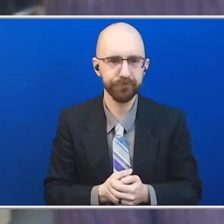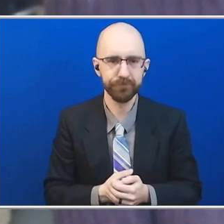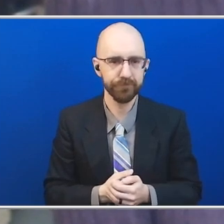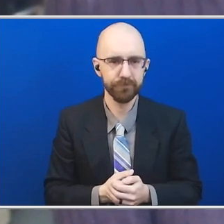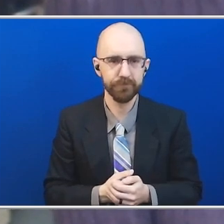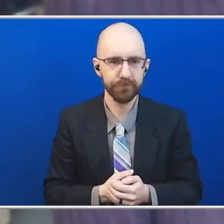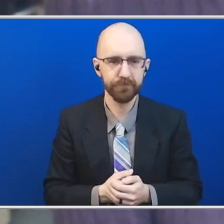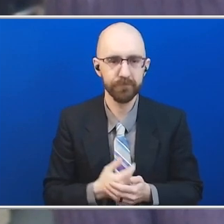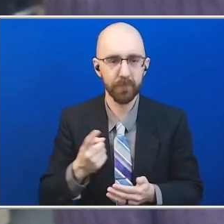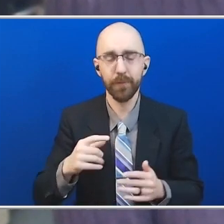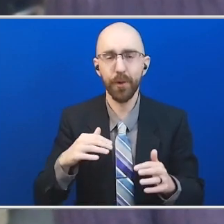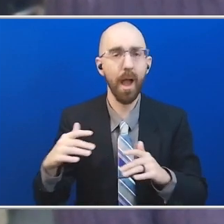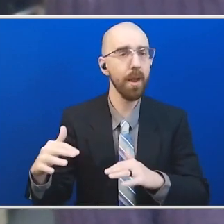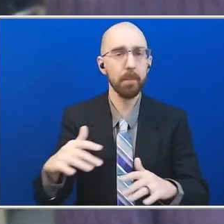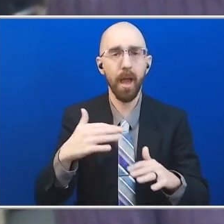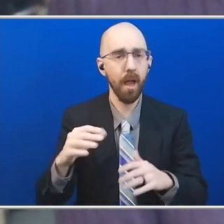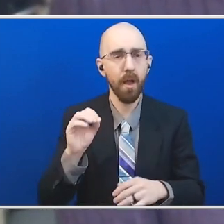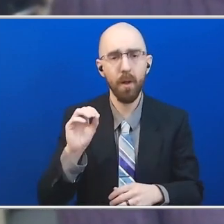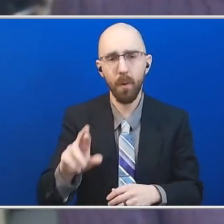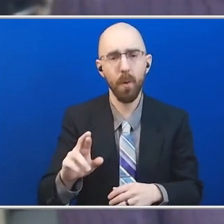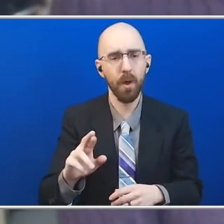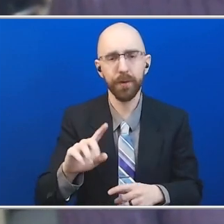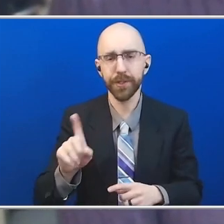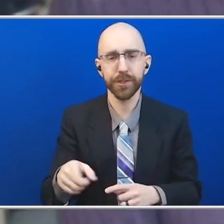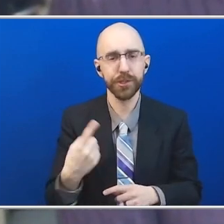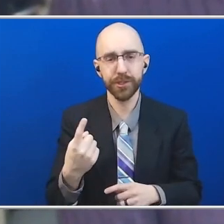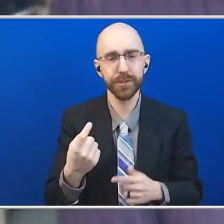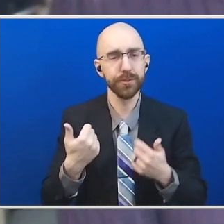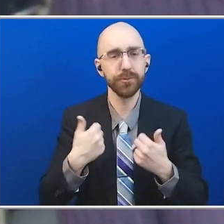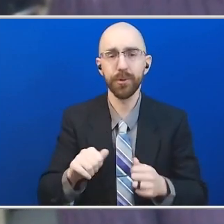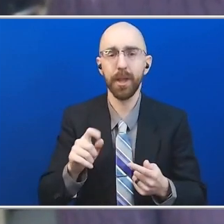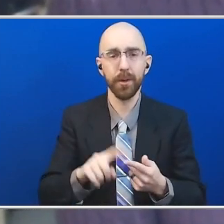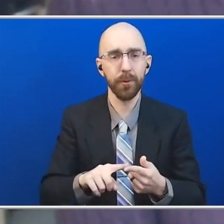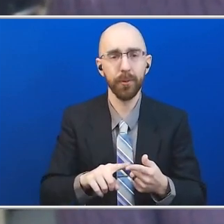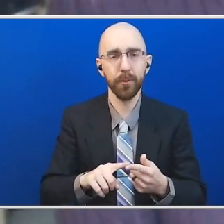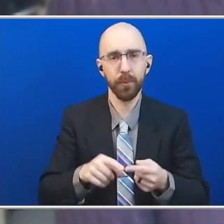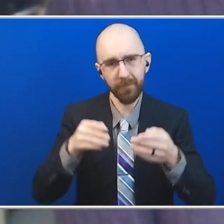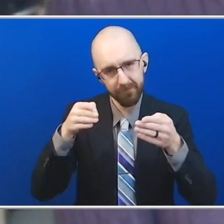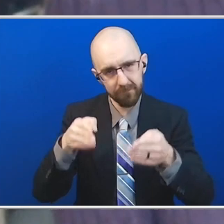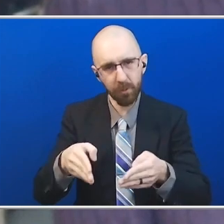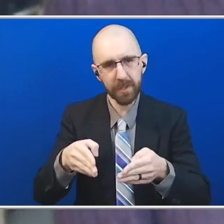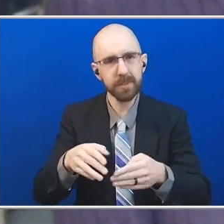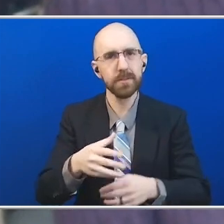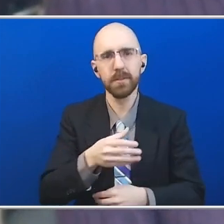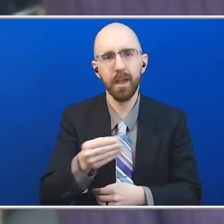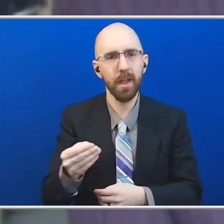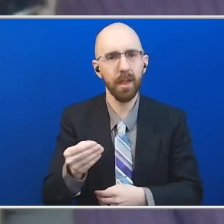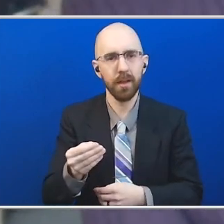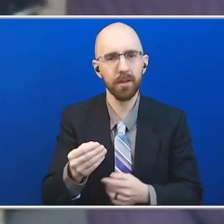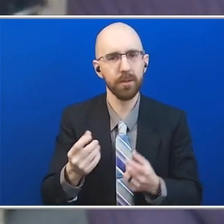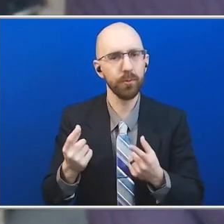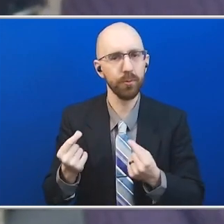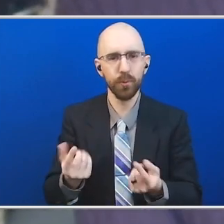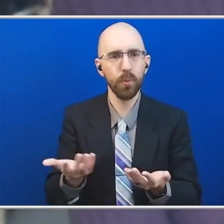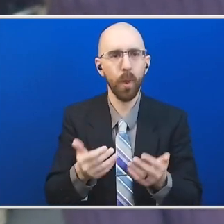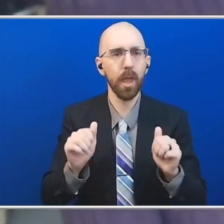out and about, or when you're just trying to be focused and do what you can to